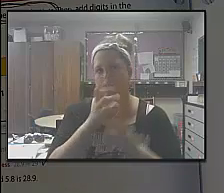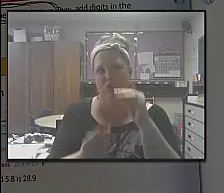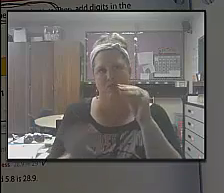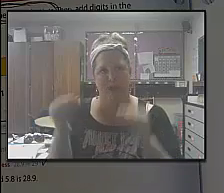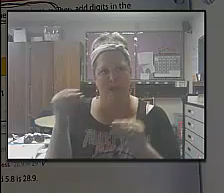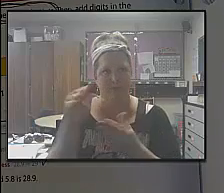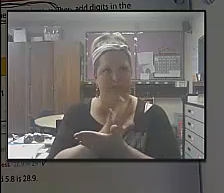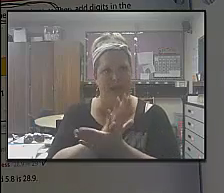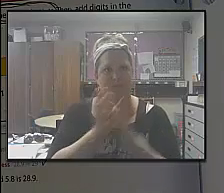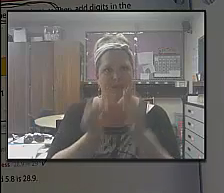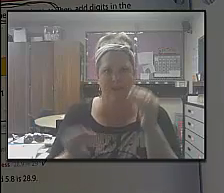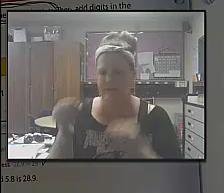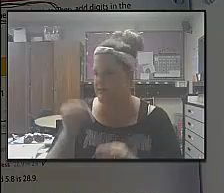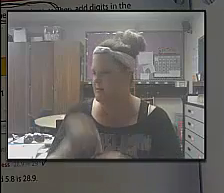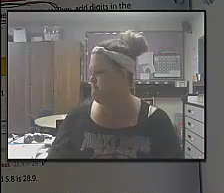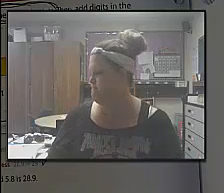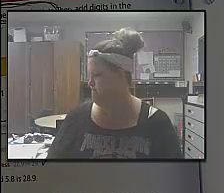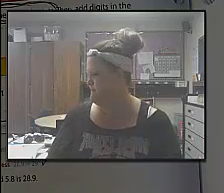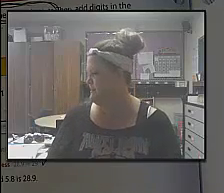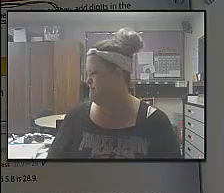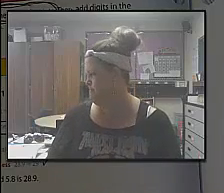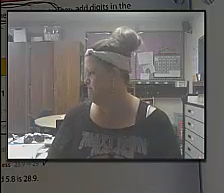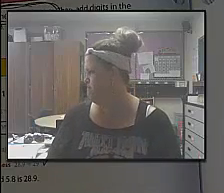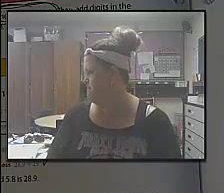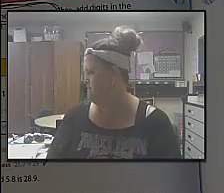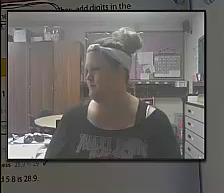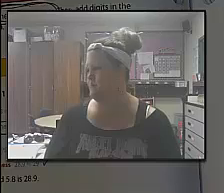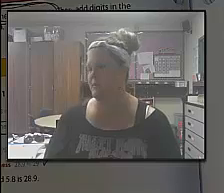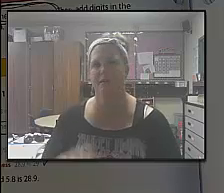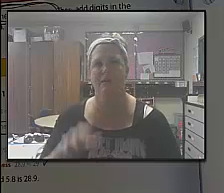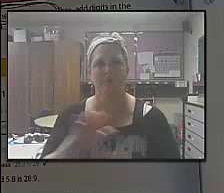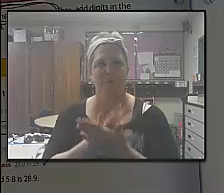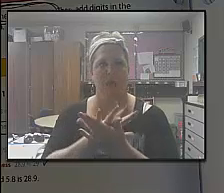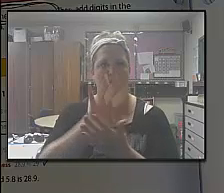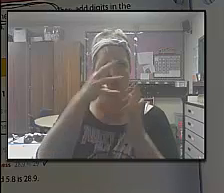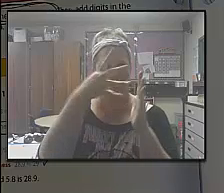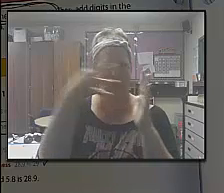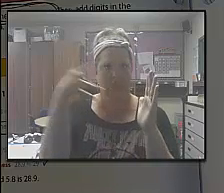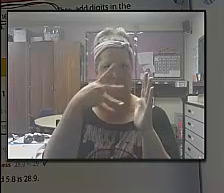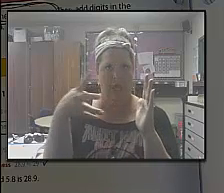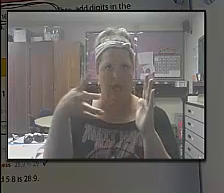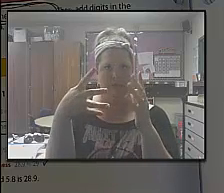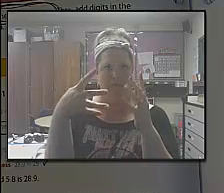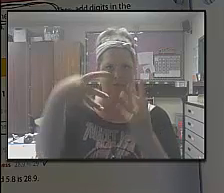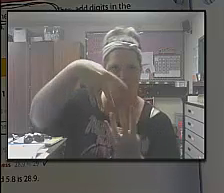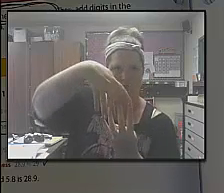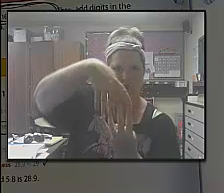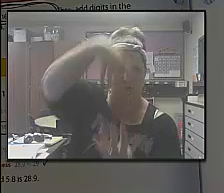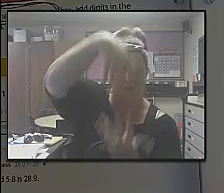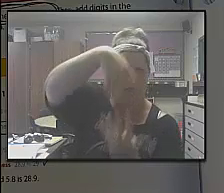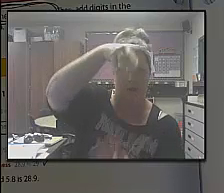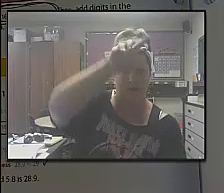turn your paper sideways. So 23, and then they gave us